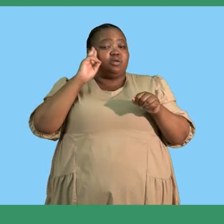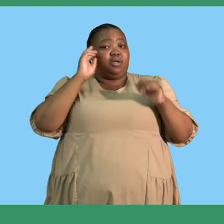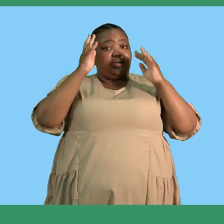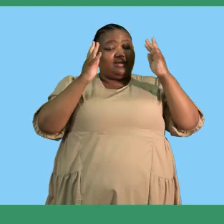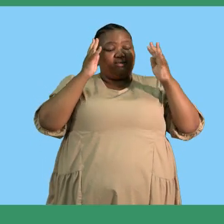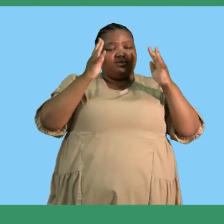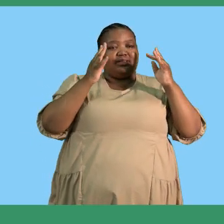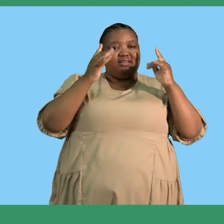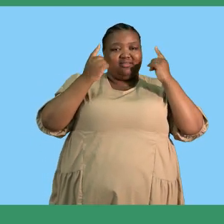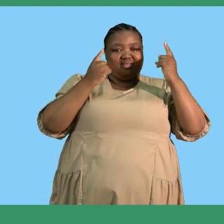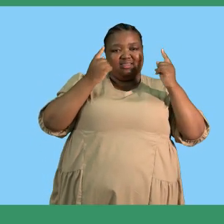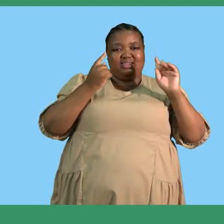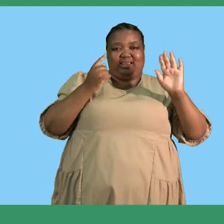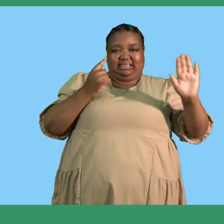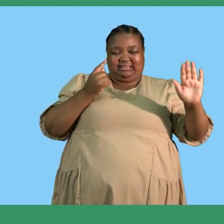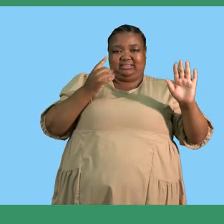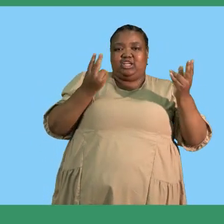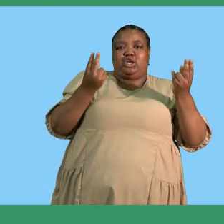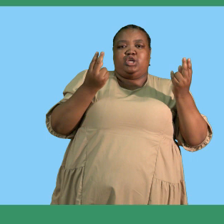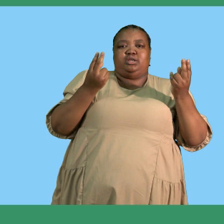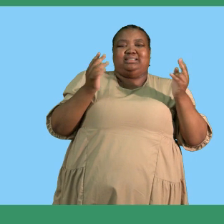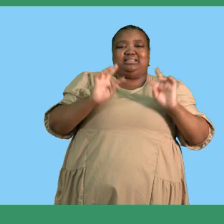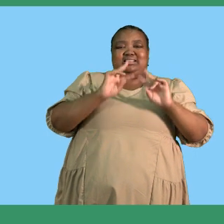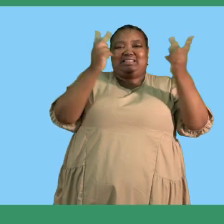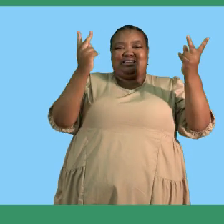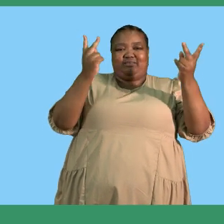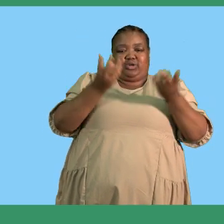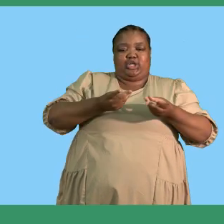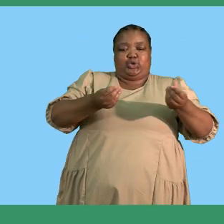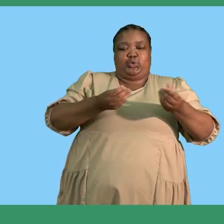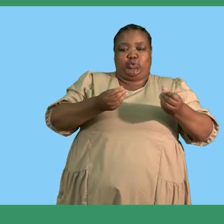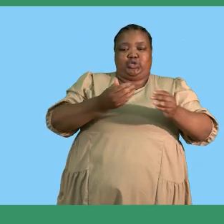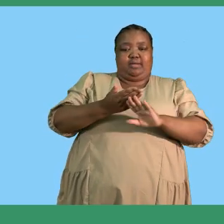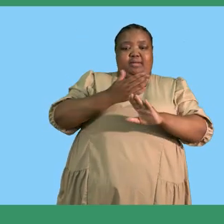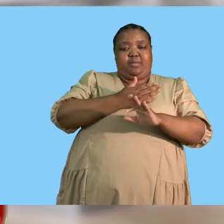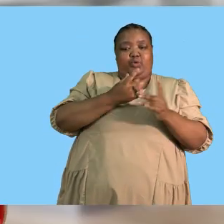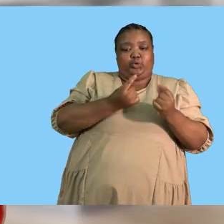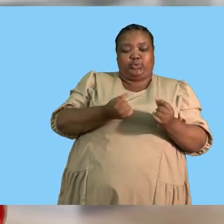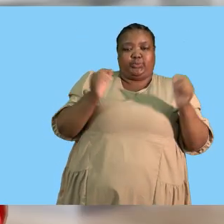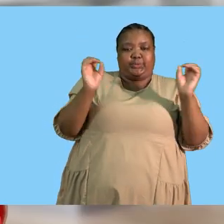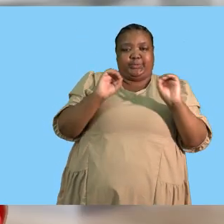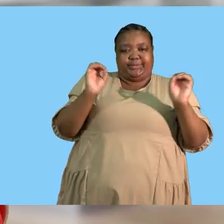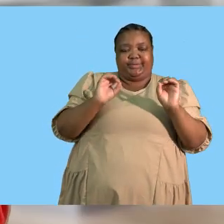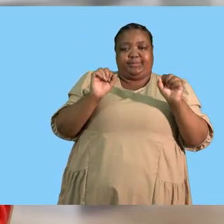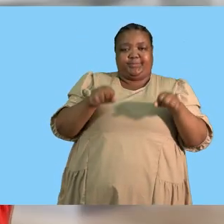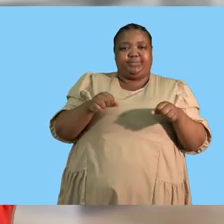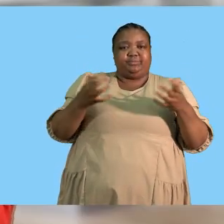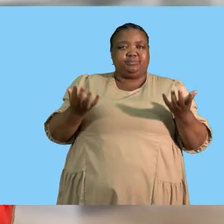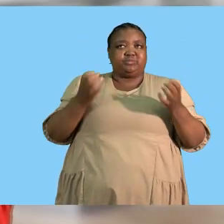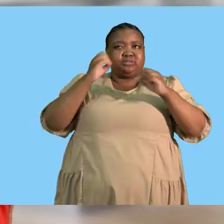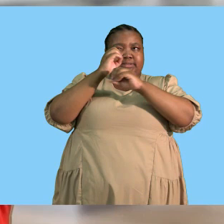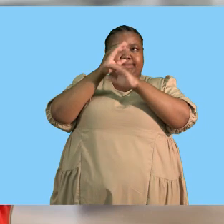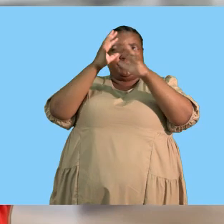finding unique solutions that have not been implemented before. So you are trying to use